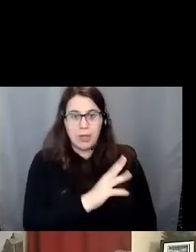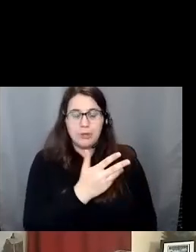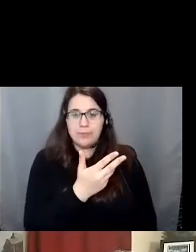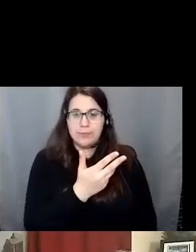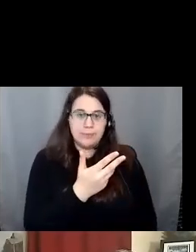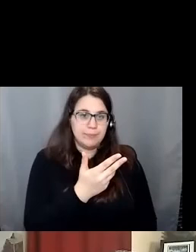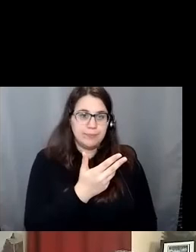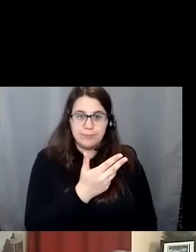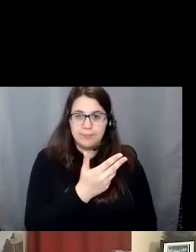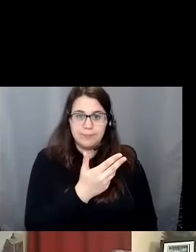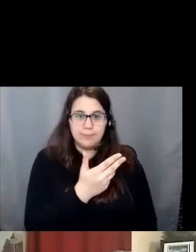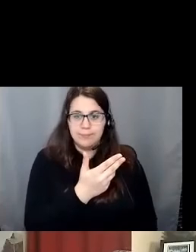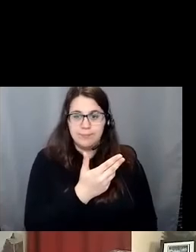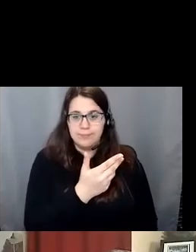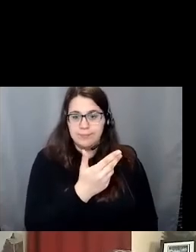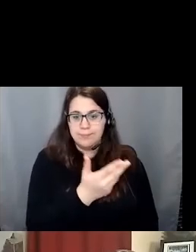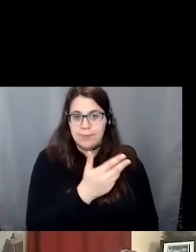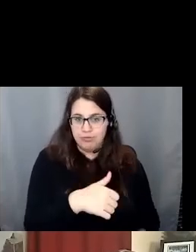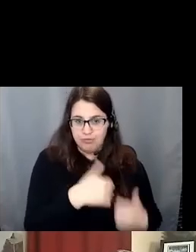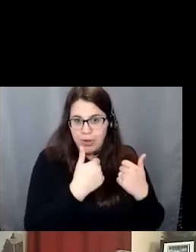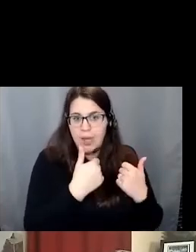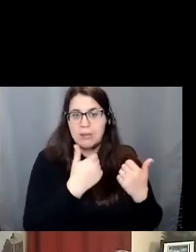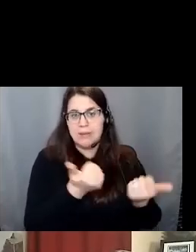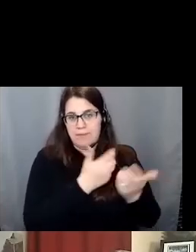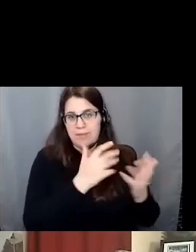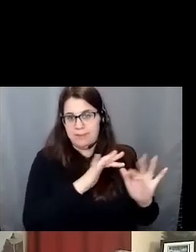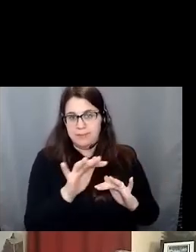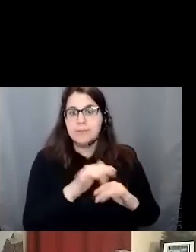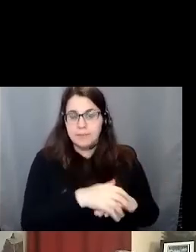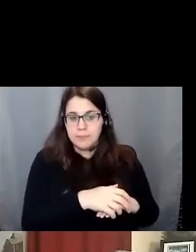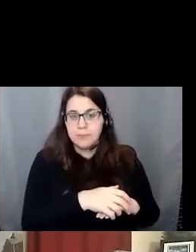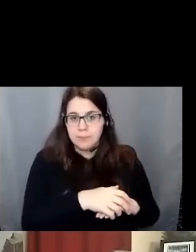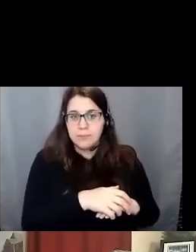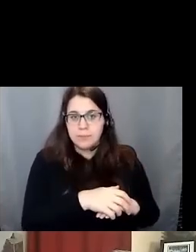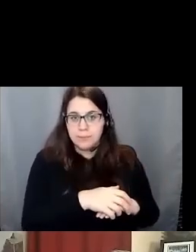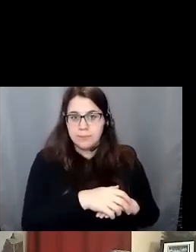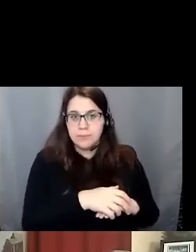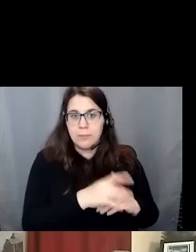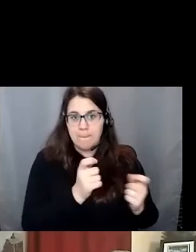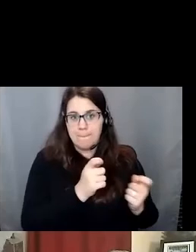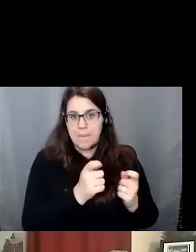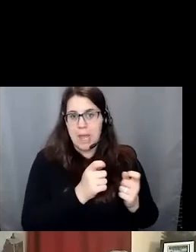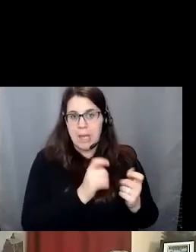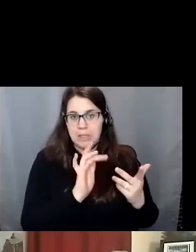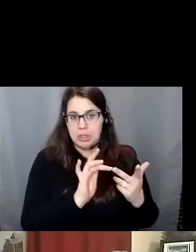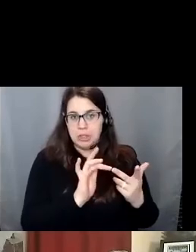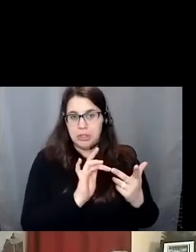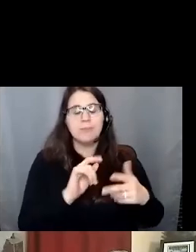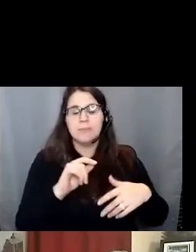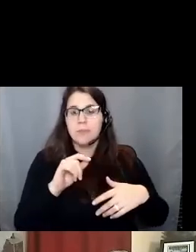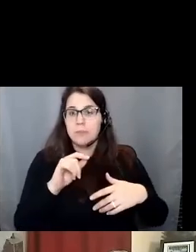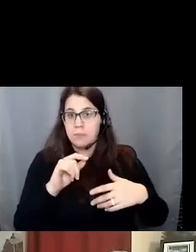and puts on the envelope their address and all of that. So all of that can be done through this manage screen. But what we really want to focus on